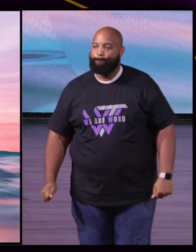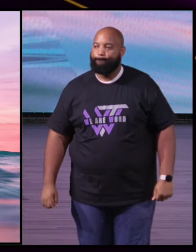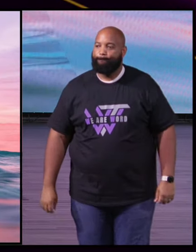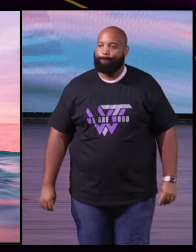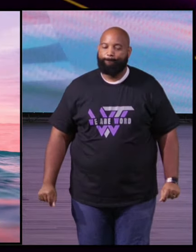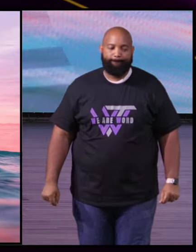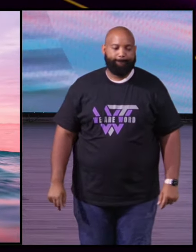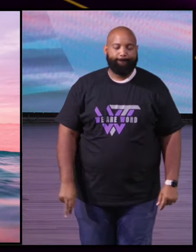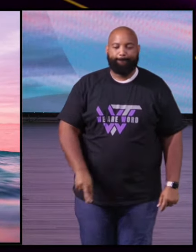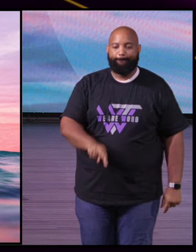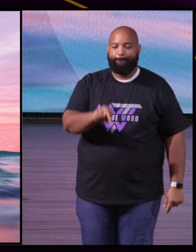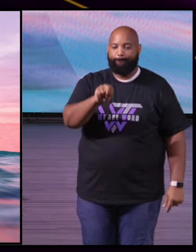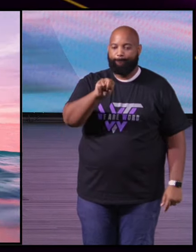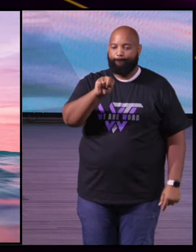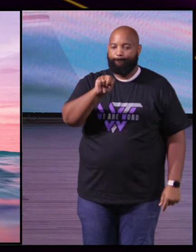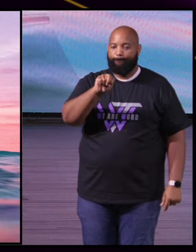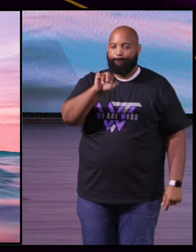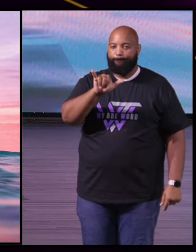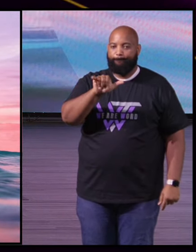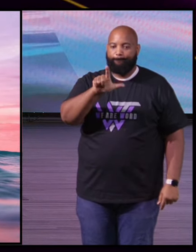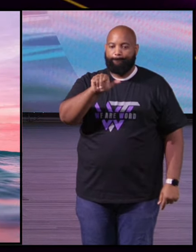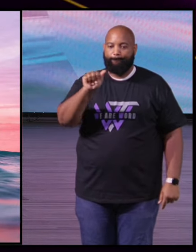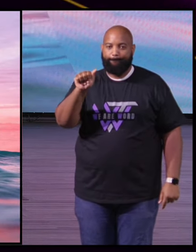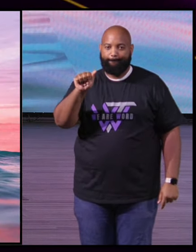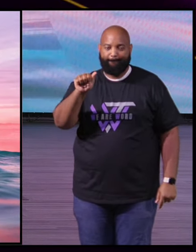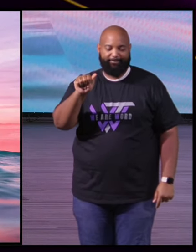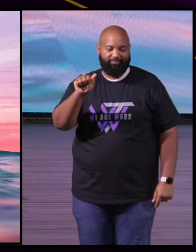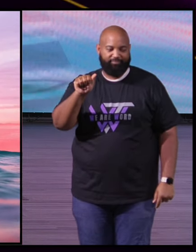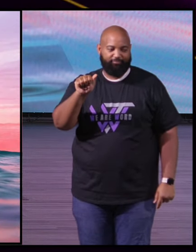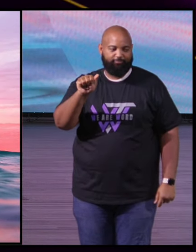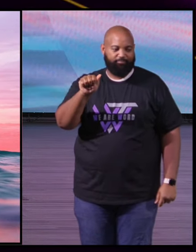This is Sister Nyla. Come on over here, baby.